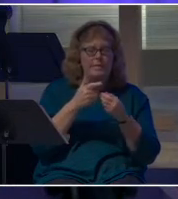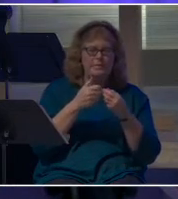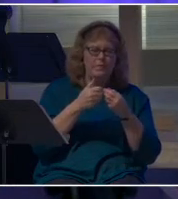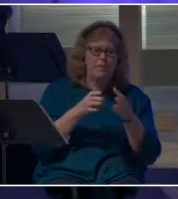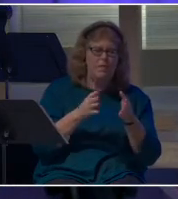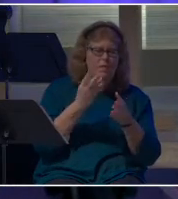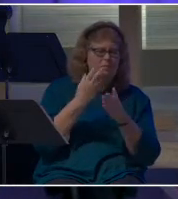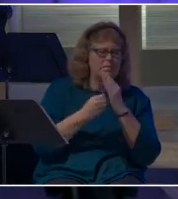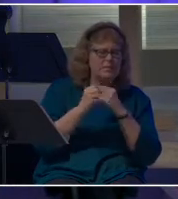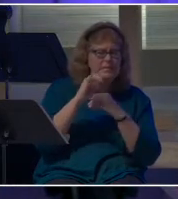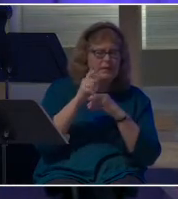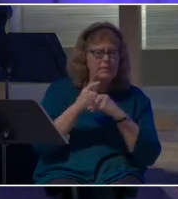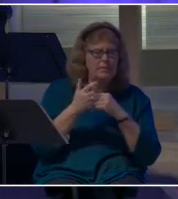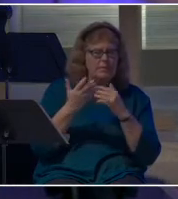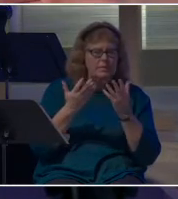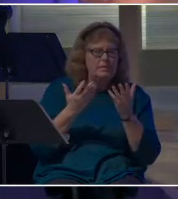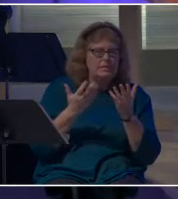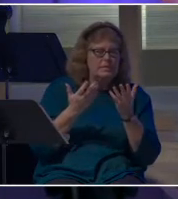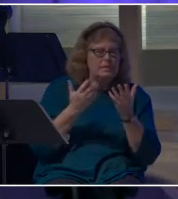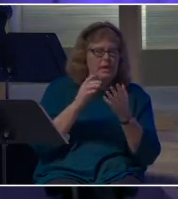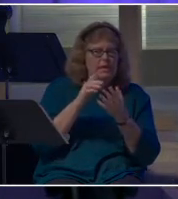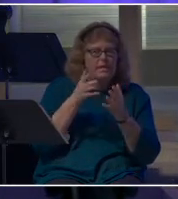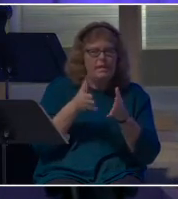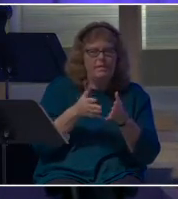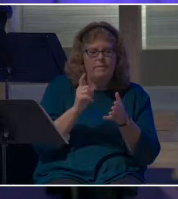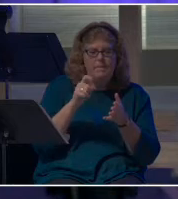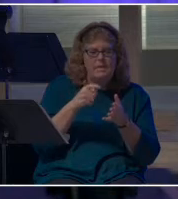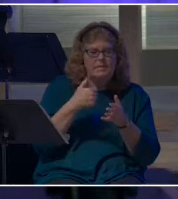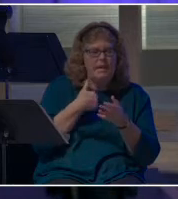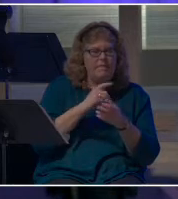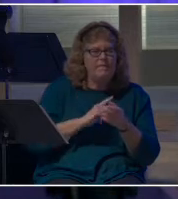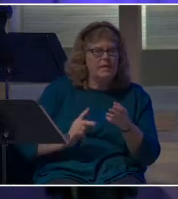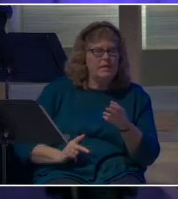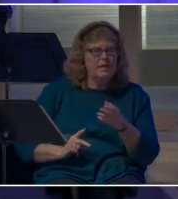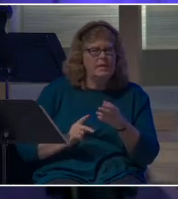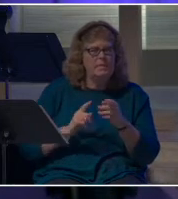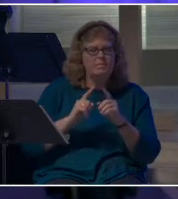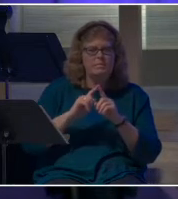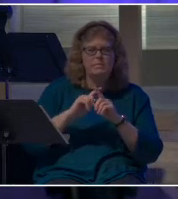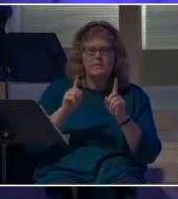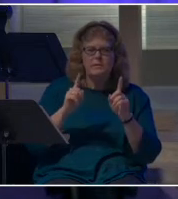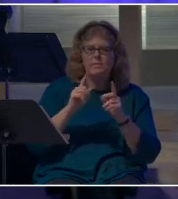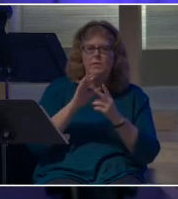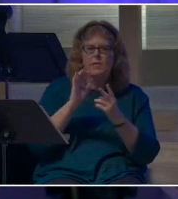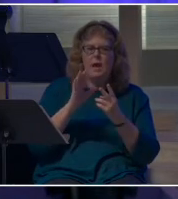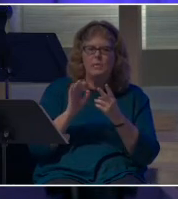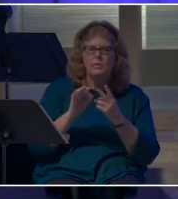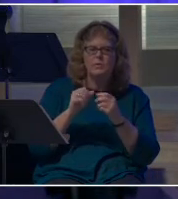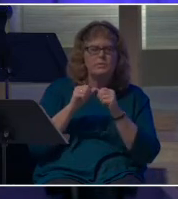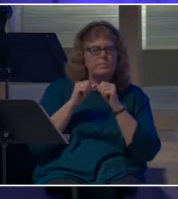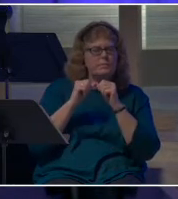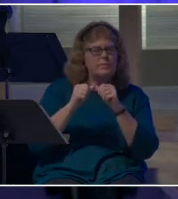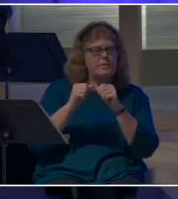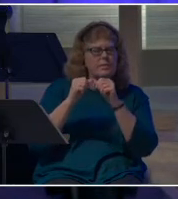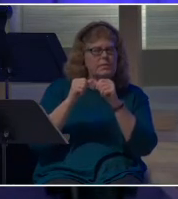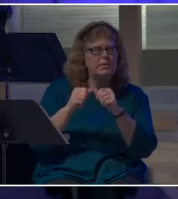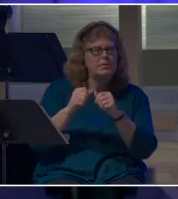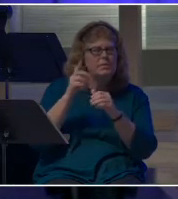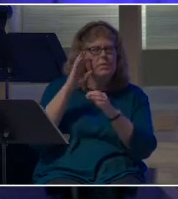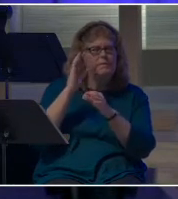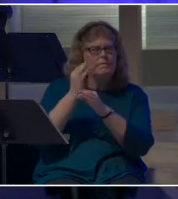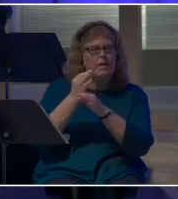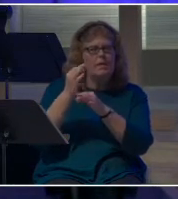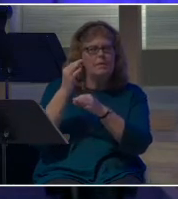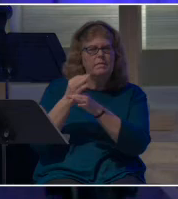Samuel, then the only other option is for us to have a king. There was a different option, and that was to continue in